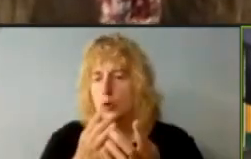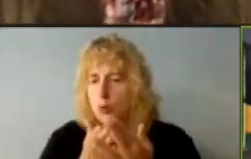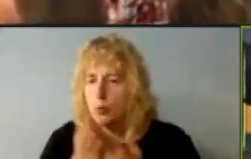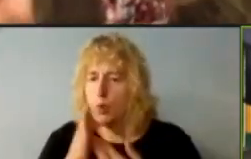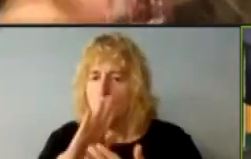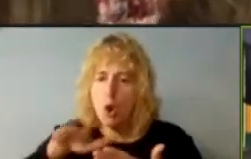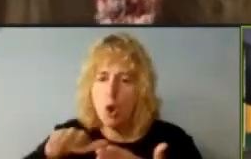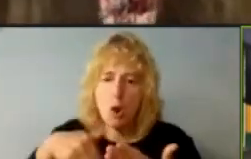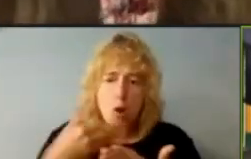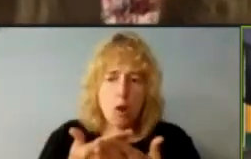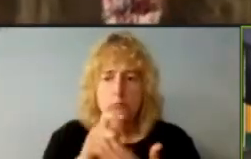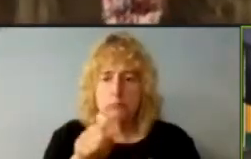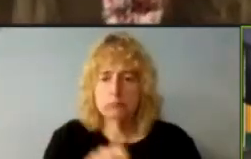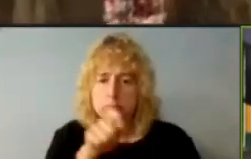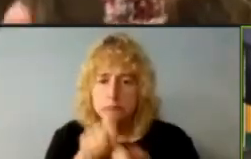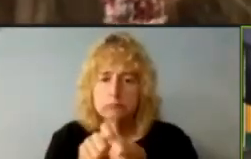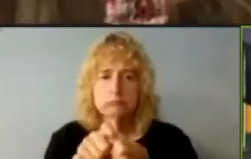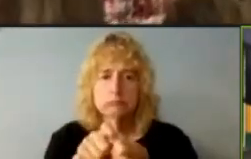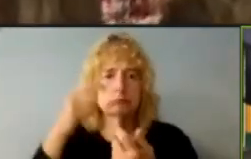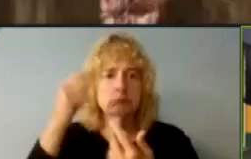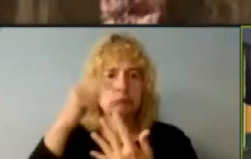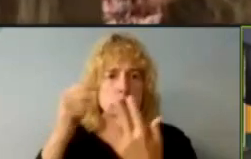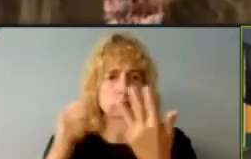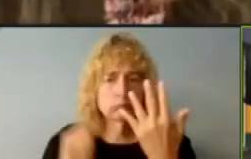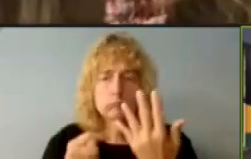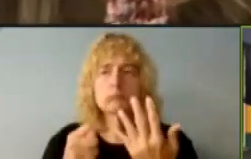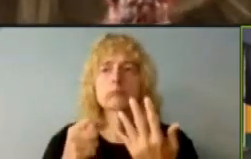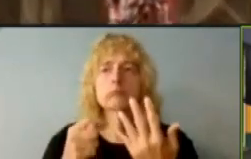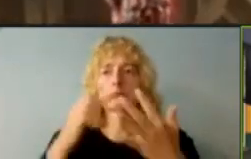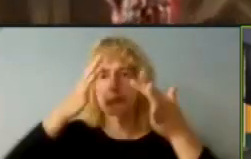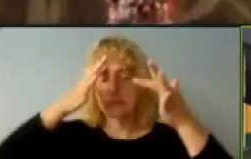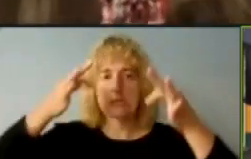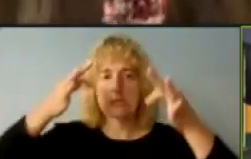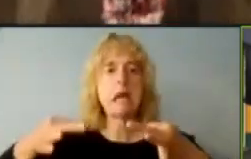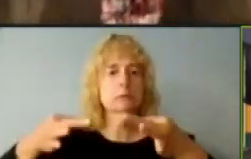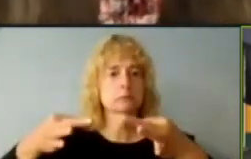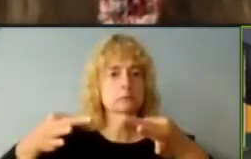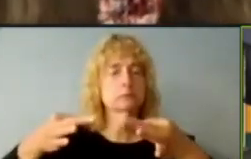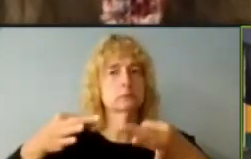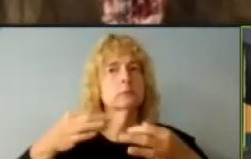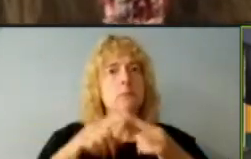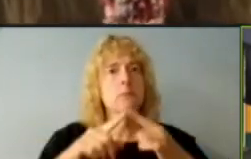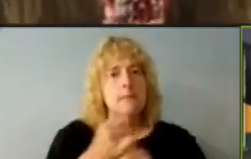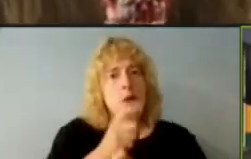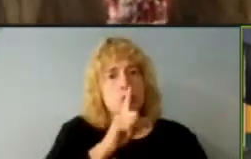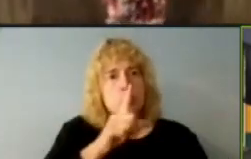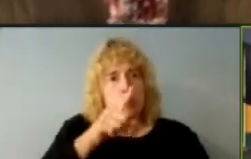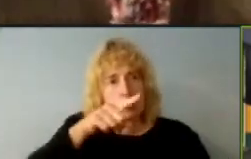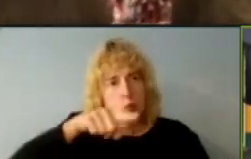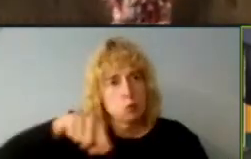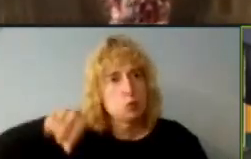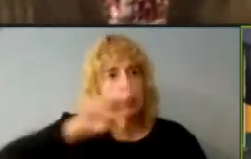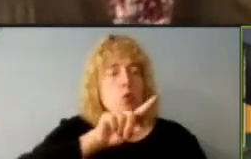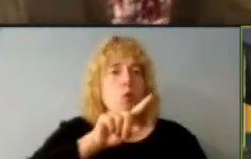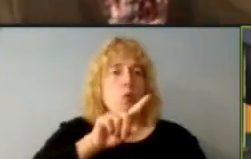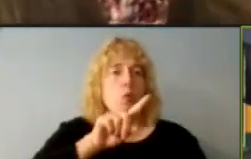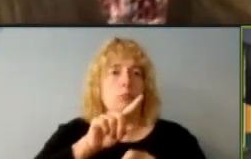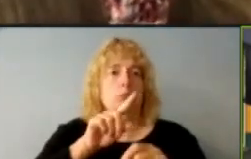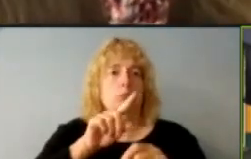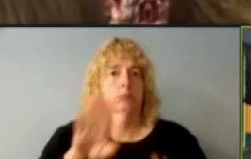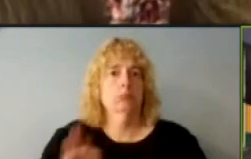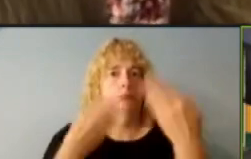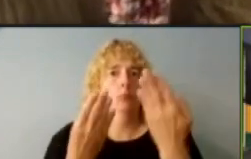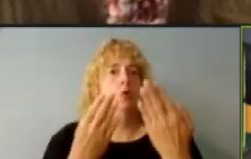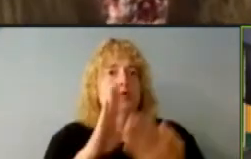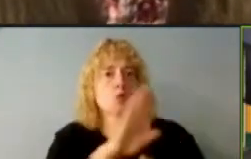making sure that you raise your voice, ask the questions that you have on your mind. Your voice is just as powerful and